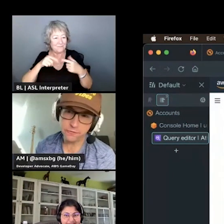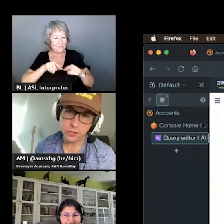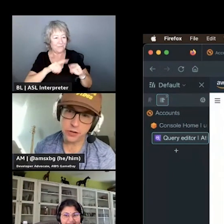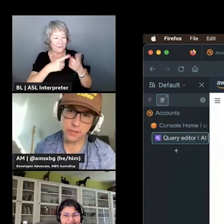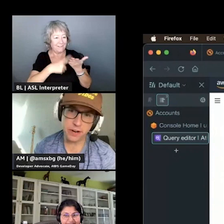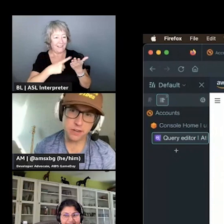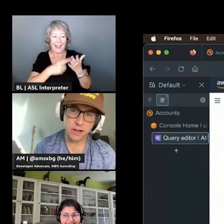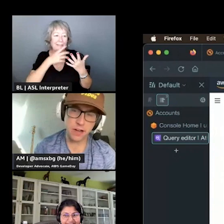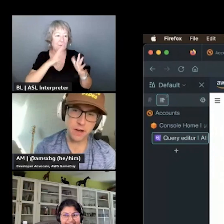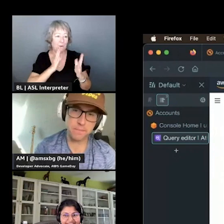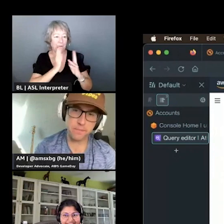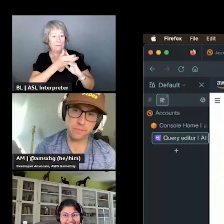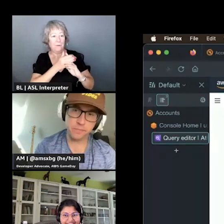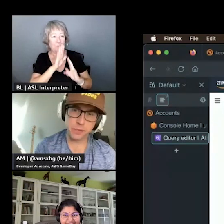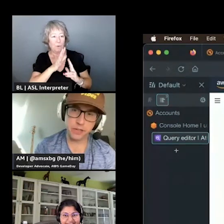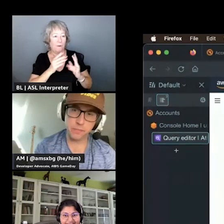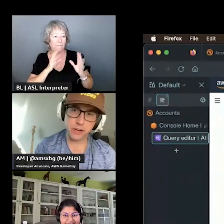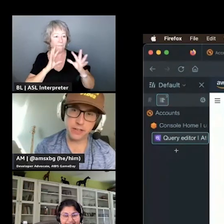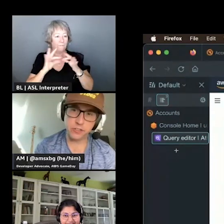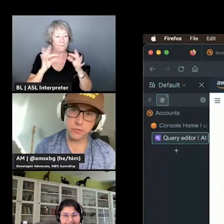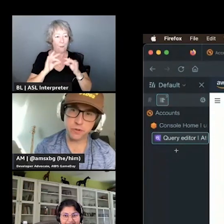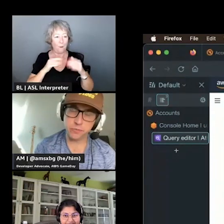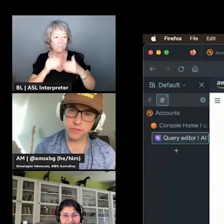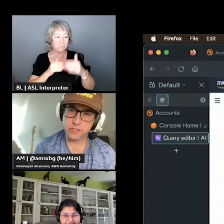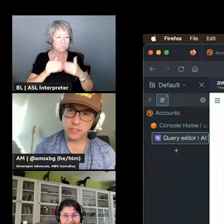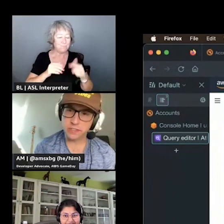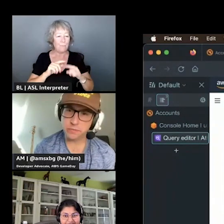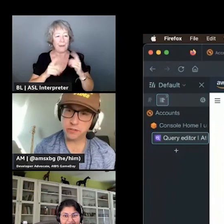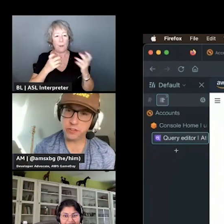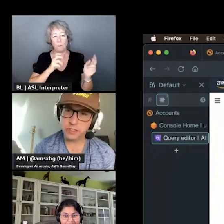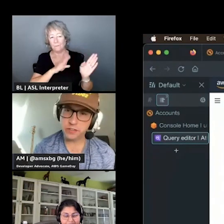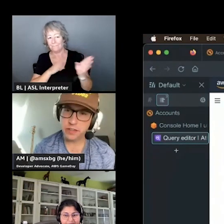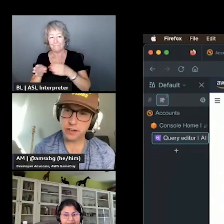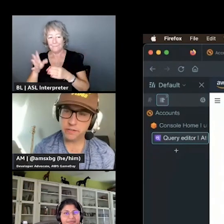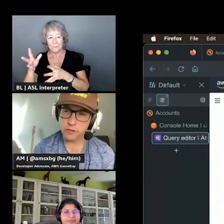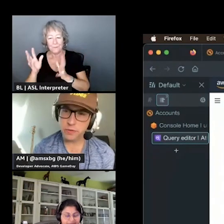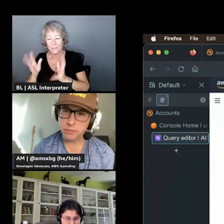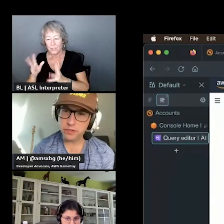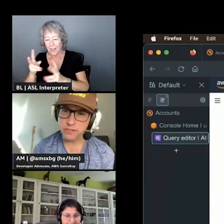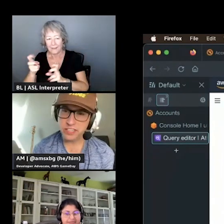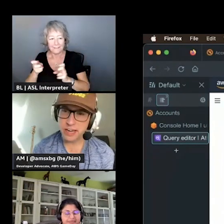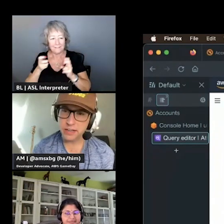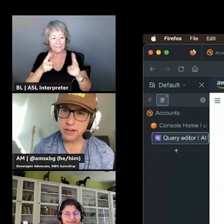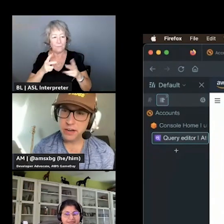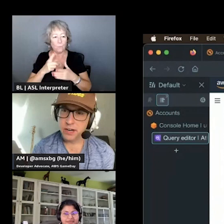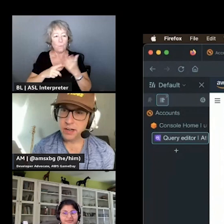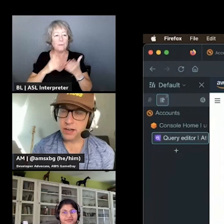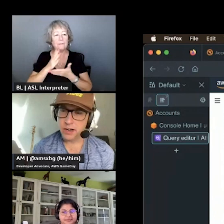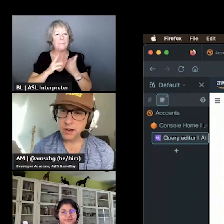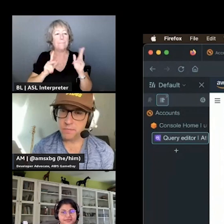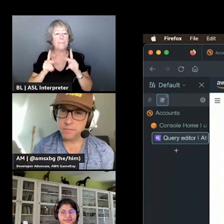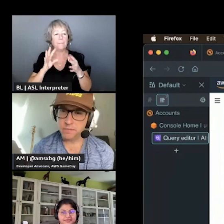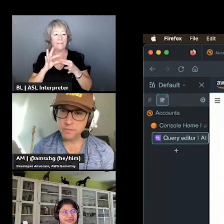break up your flow there, but I do want to revisit some of the things that a few people have said.